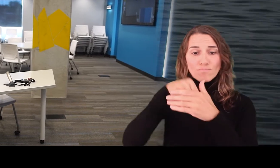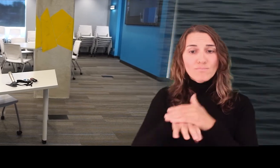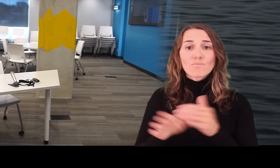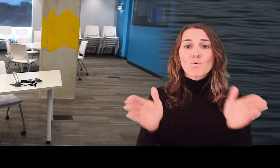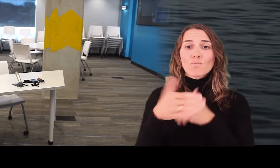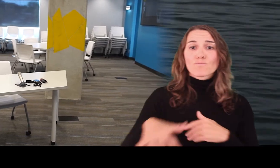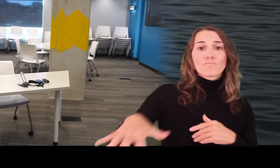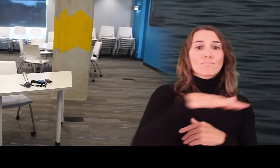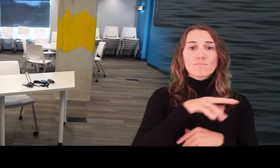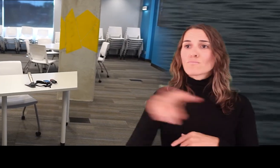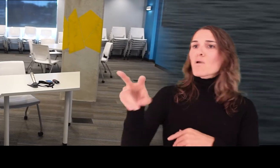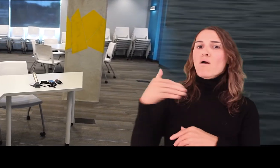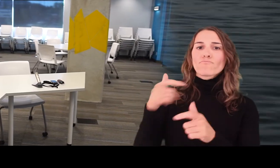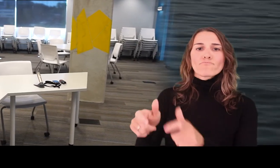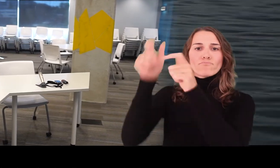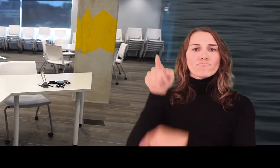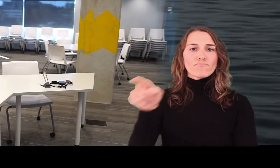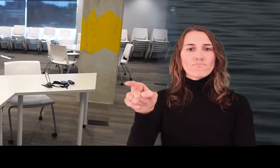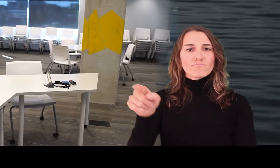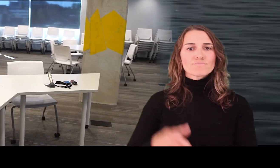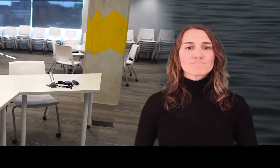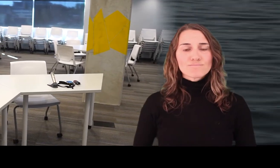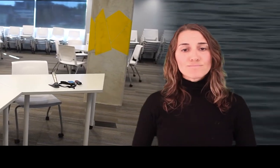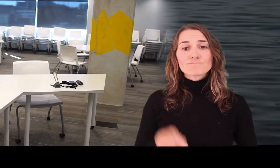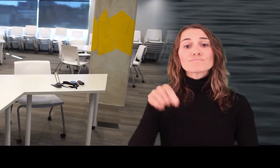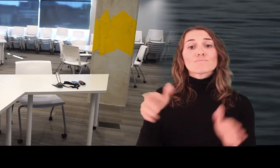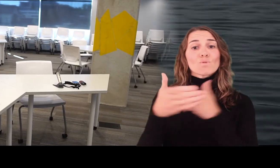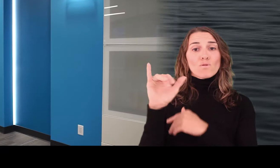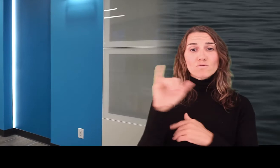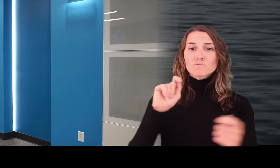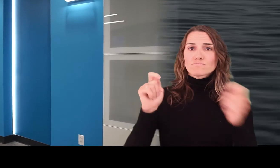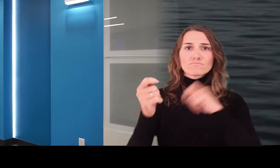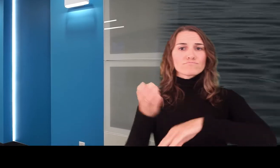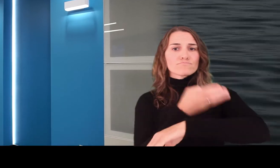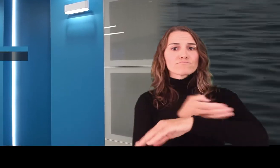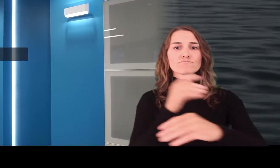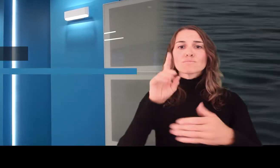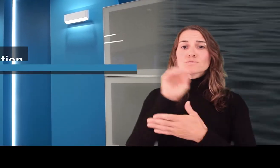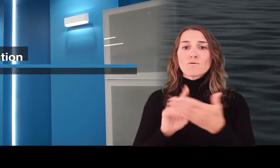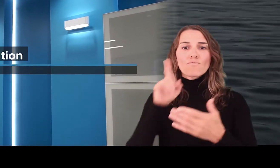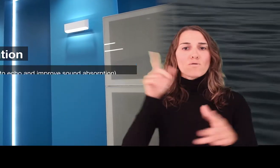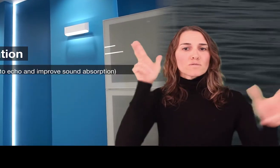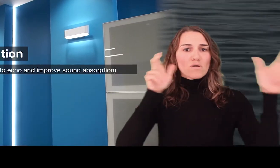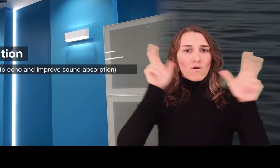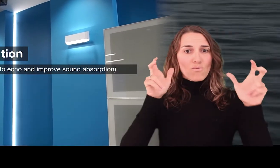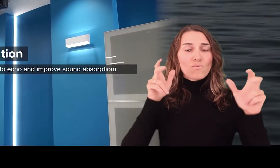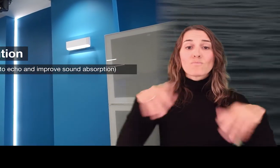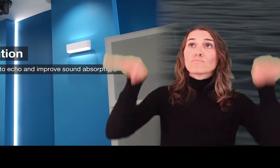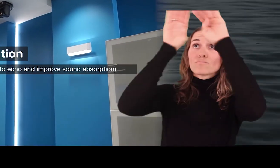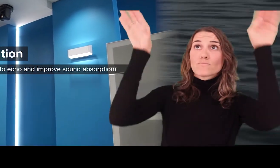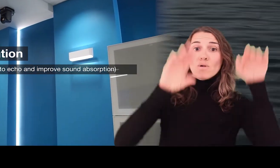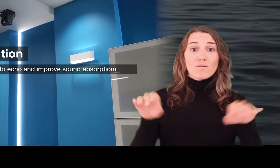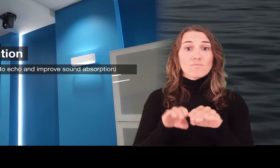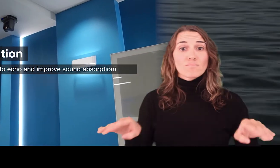to allow people to know there's a pillar present against the open spaces. This room has been built to optimize